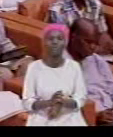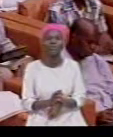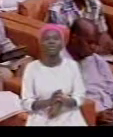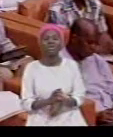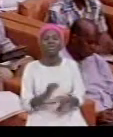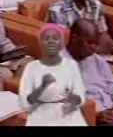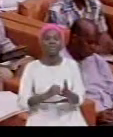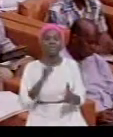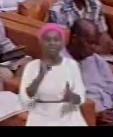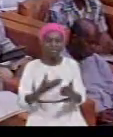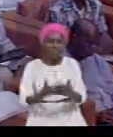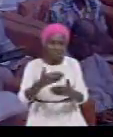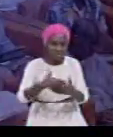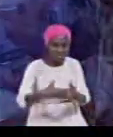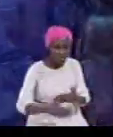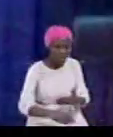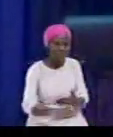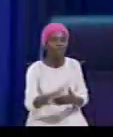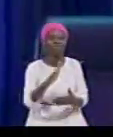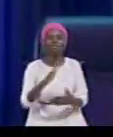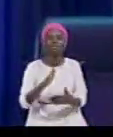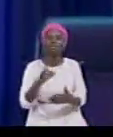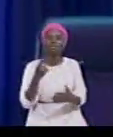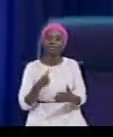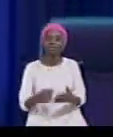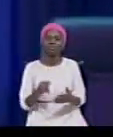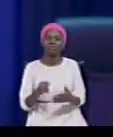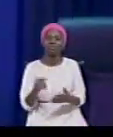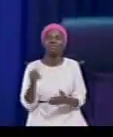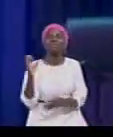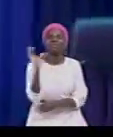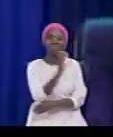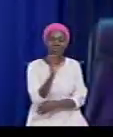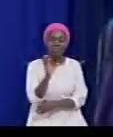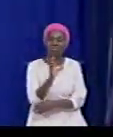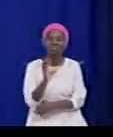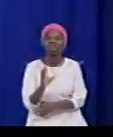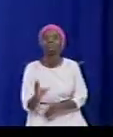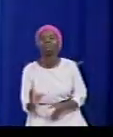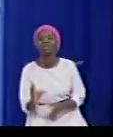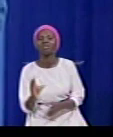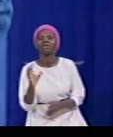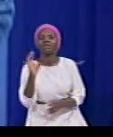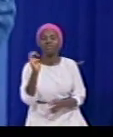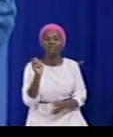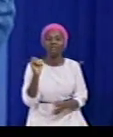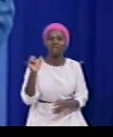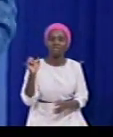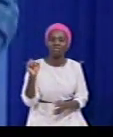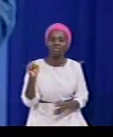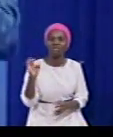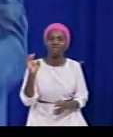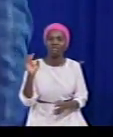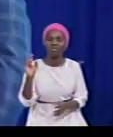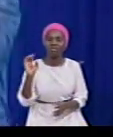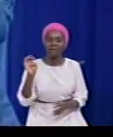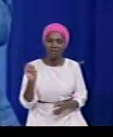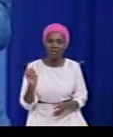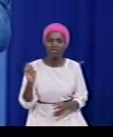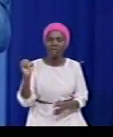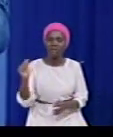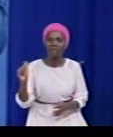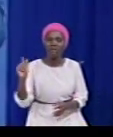beyond the superficial life of the religious. But this new way is the way that makes us to live